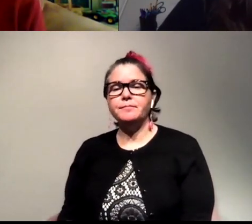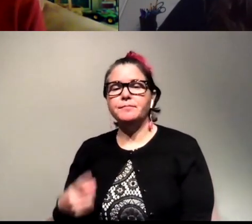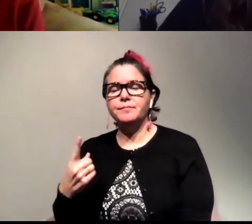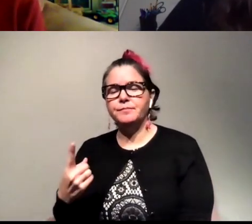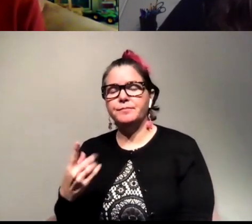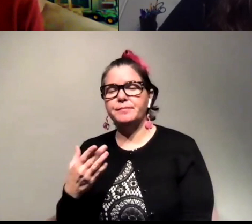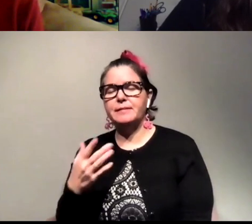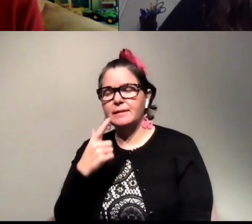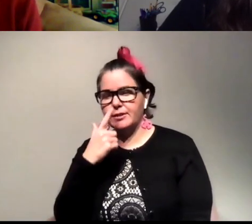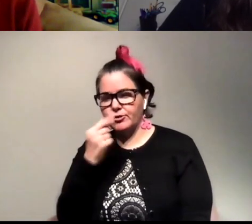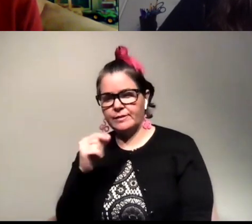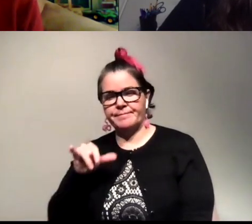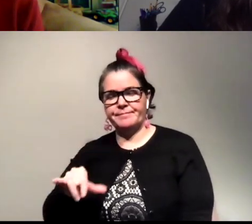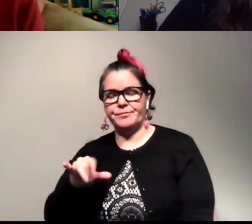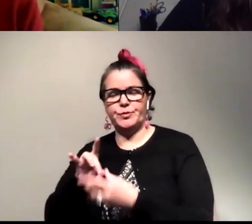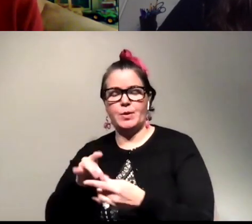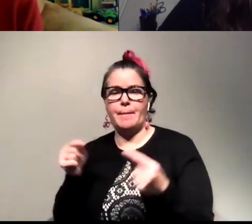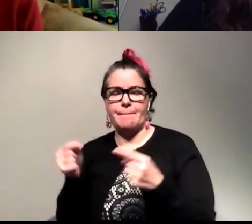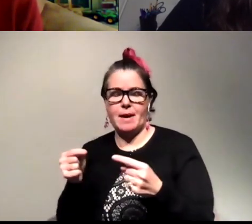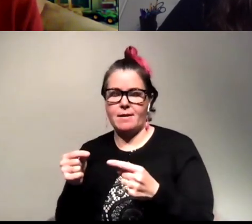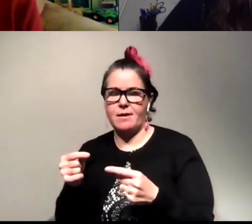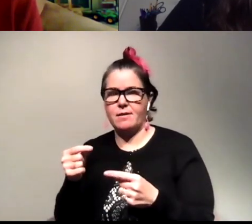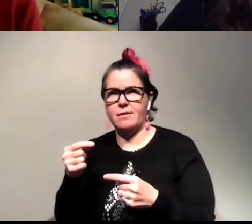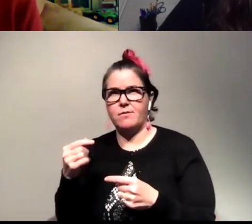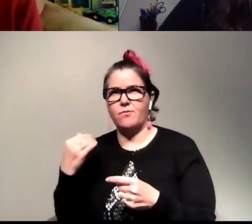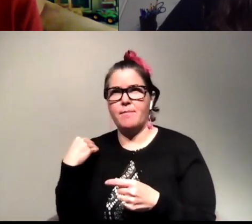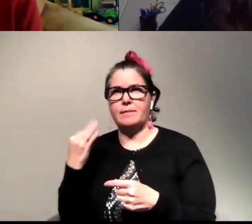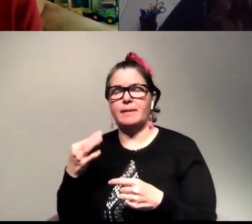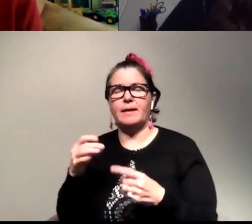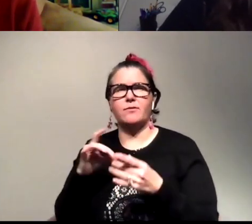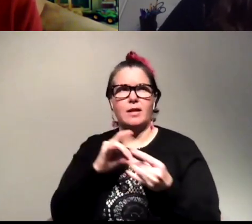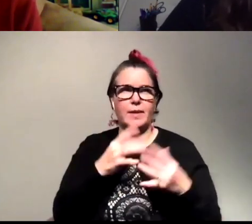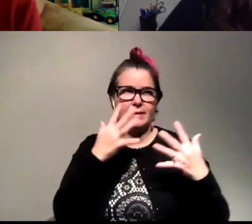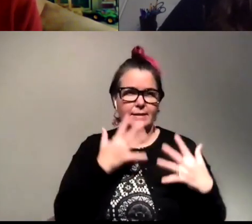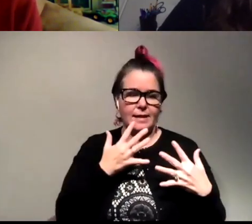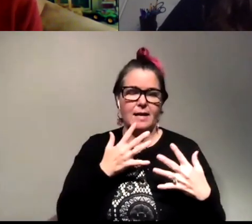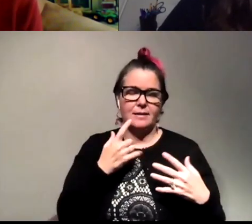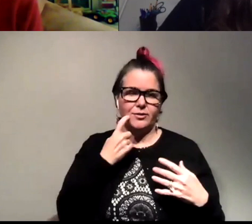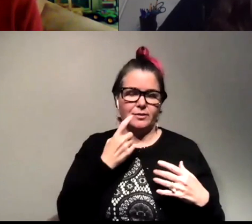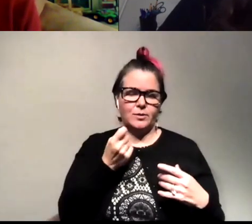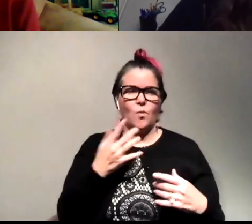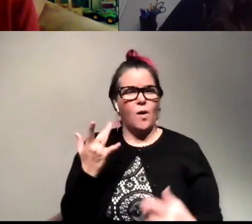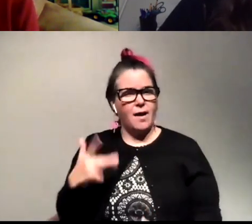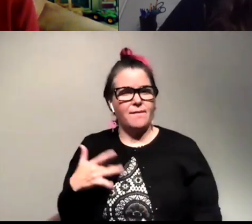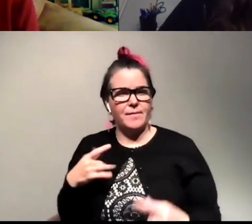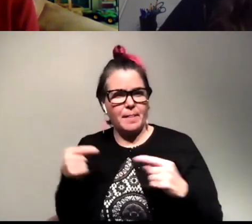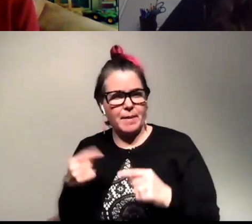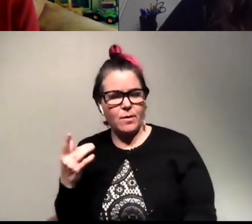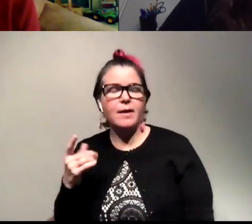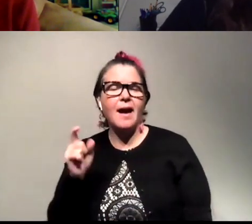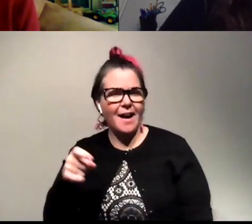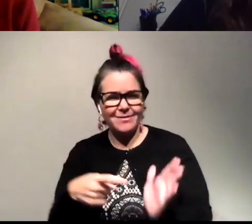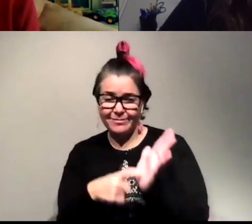things about pain, which again reminds me of the question about sadness, is why do we feel pain? Well, we have to feel